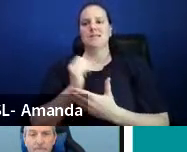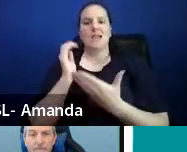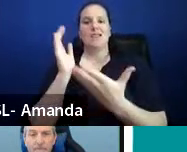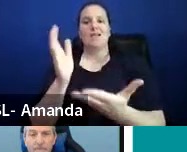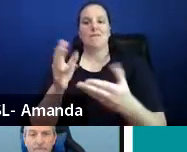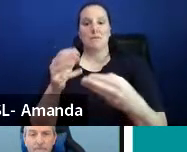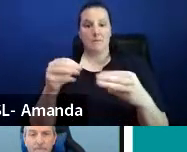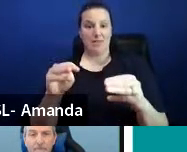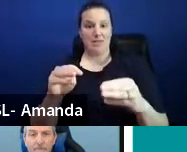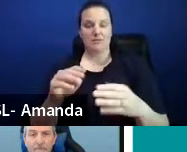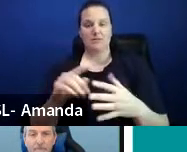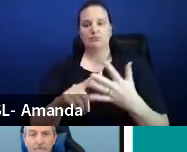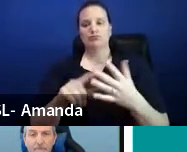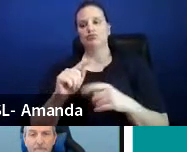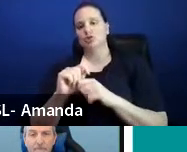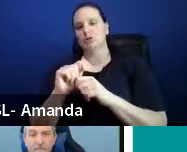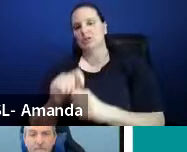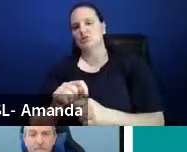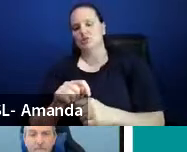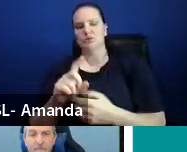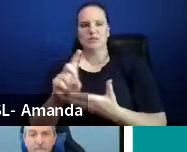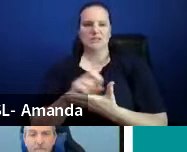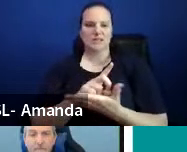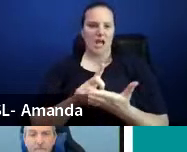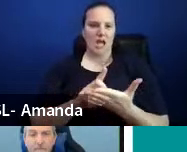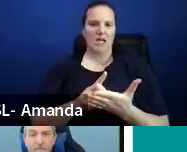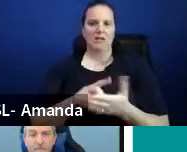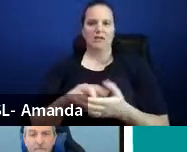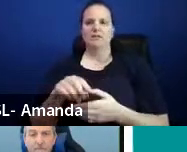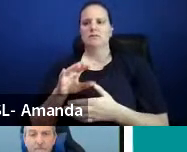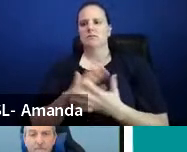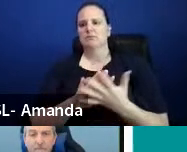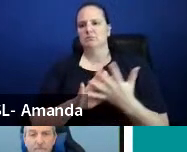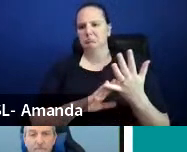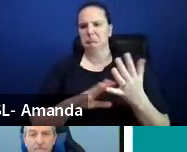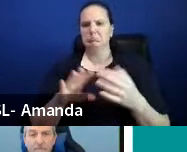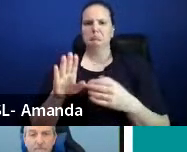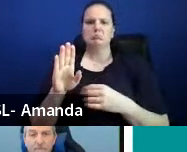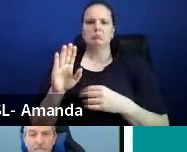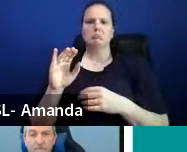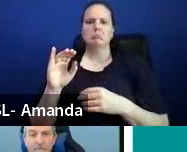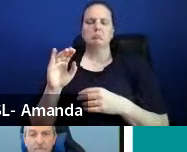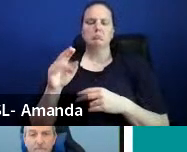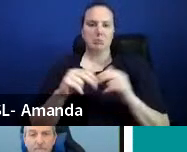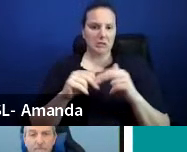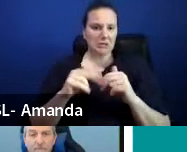methods, whether it's traditional design, bid, build, design, build,